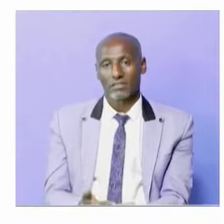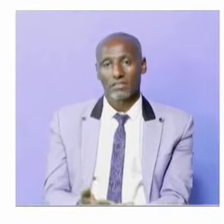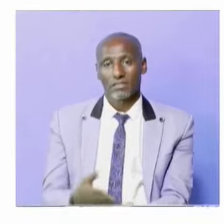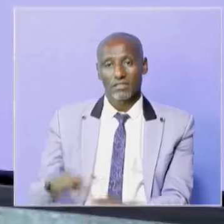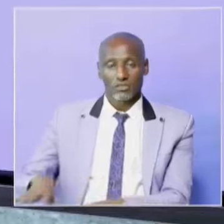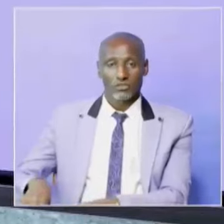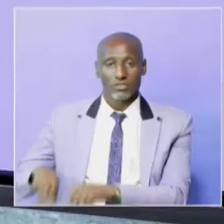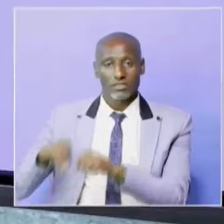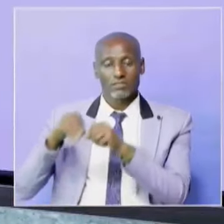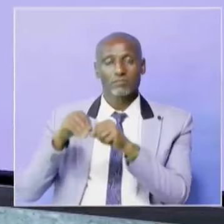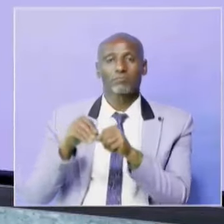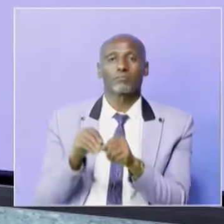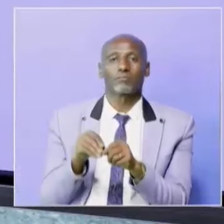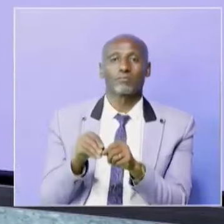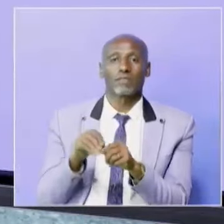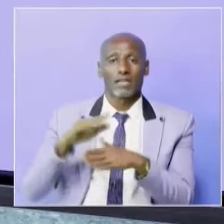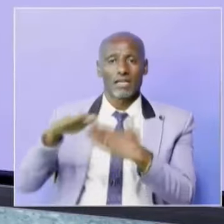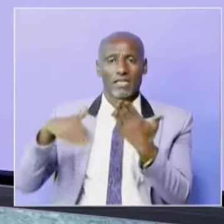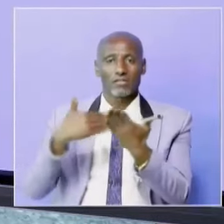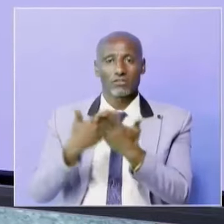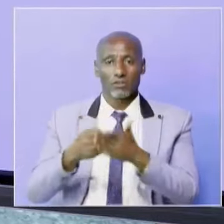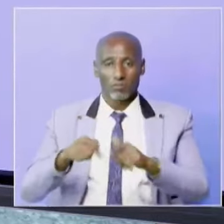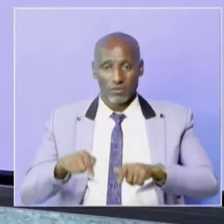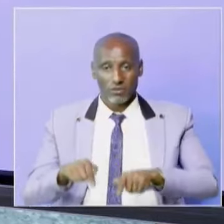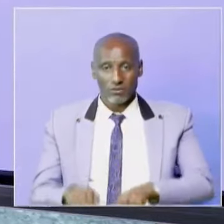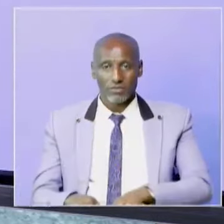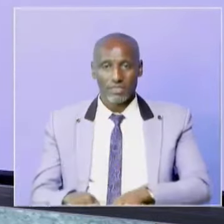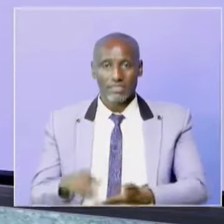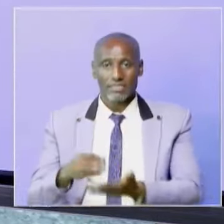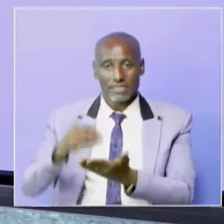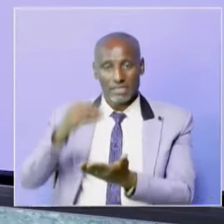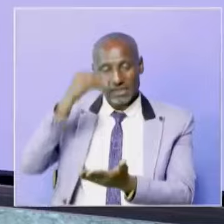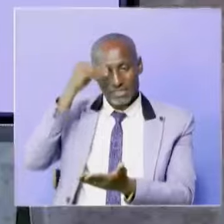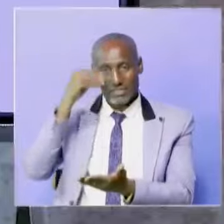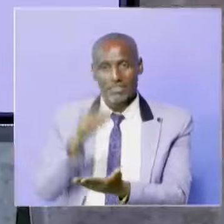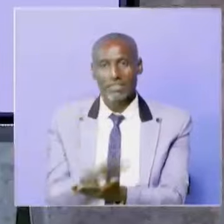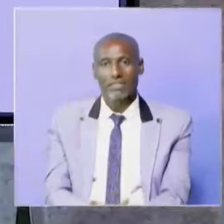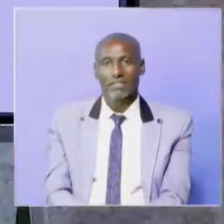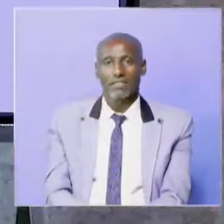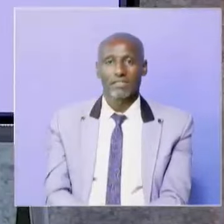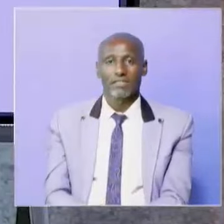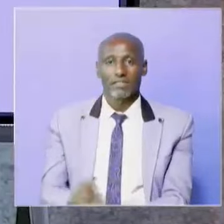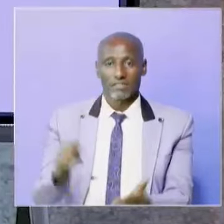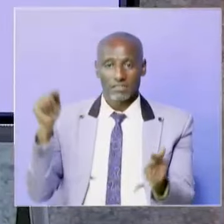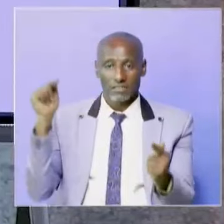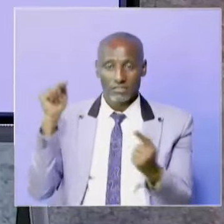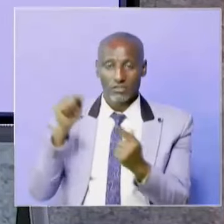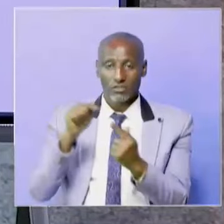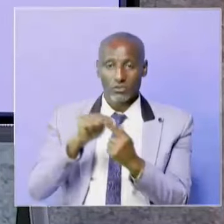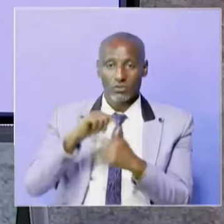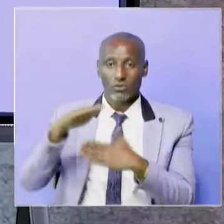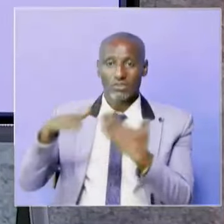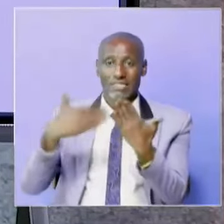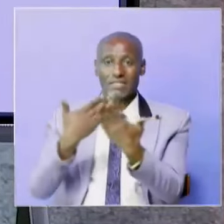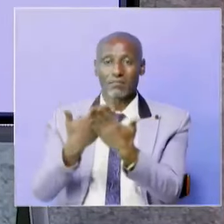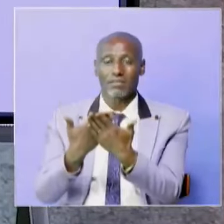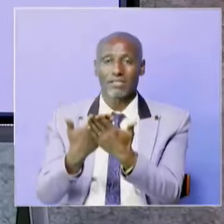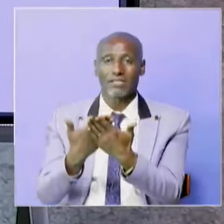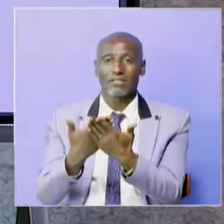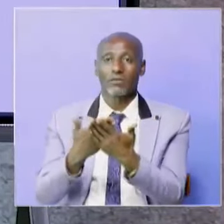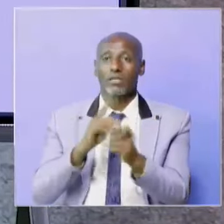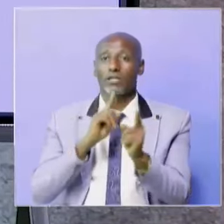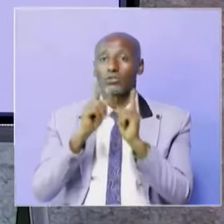Nice. So students, that's all about today's lesson. Okay? To summarize what we have